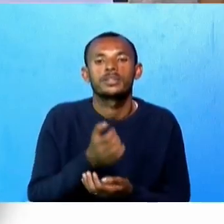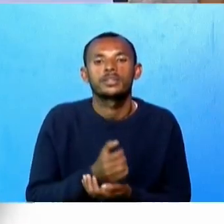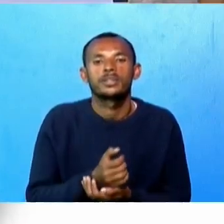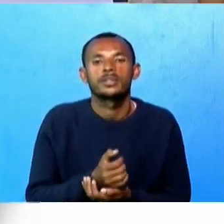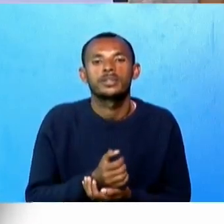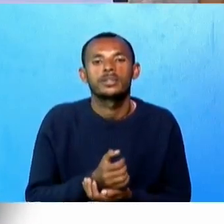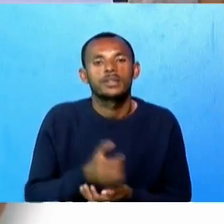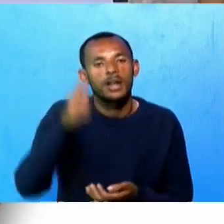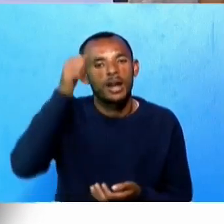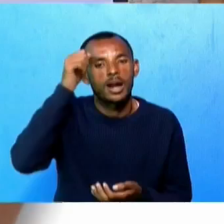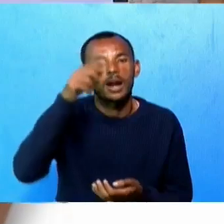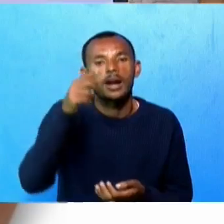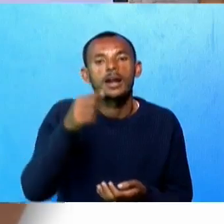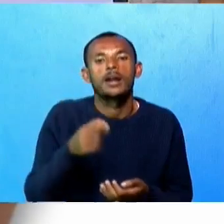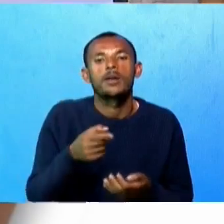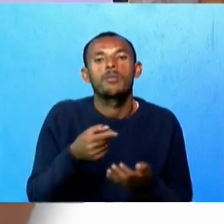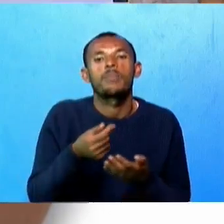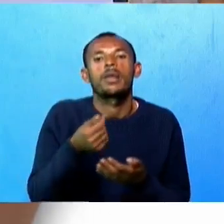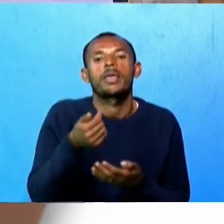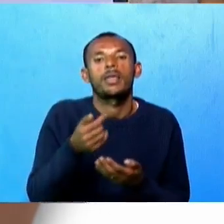her money